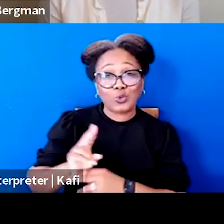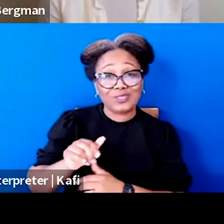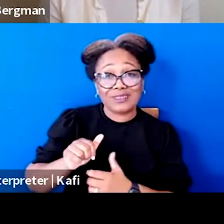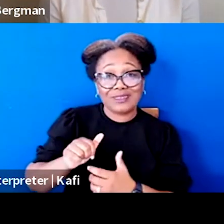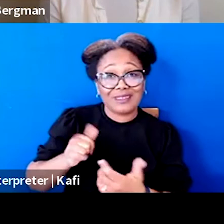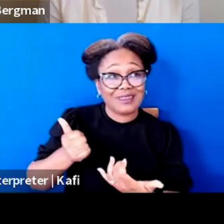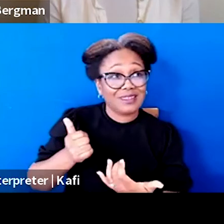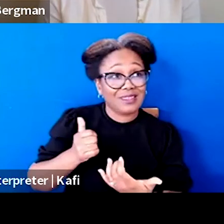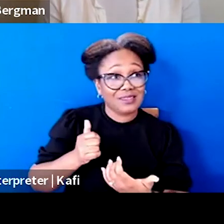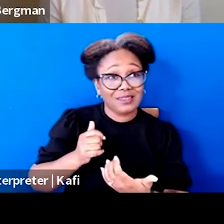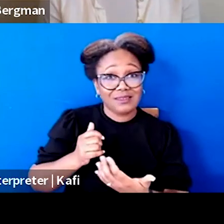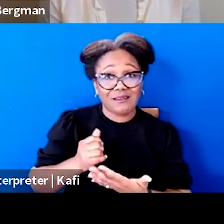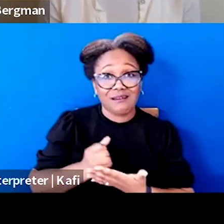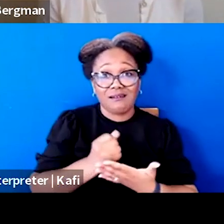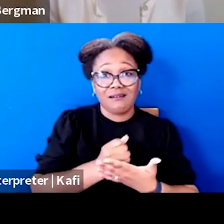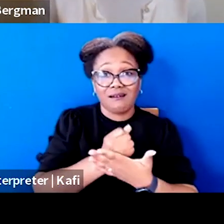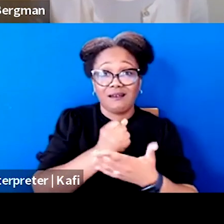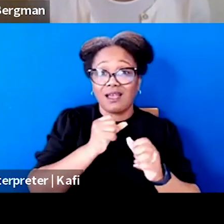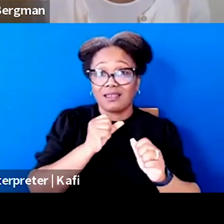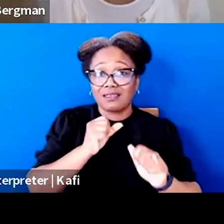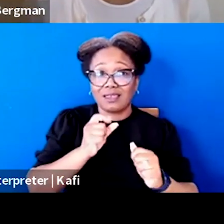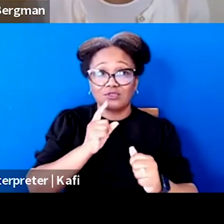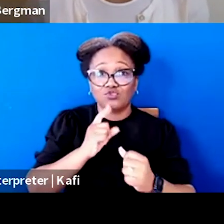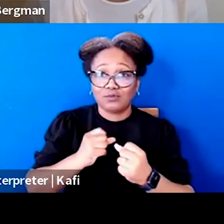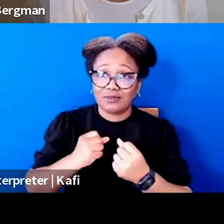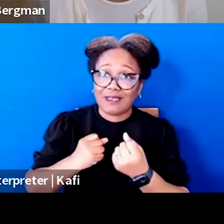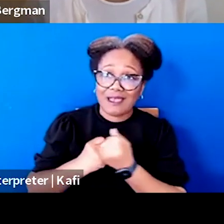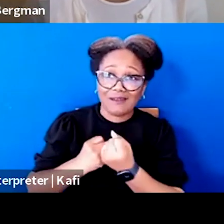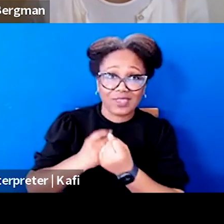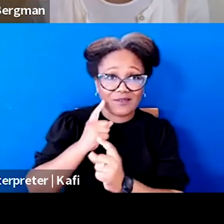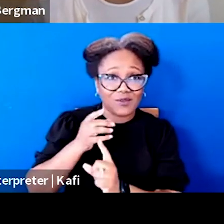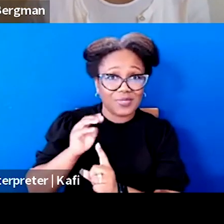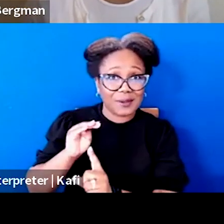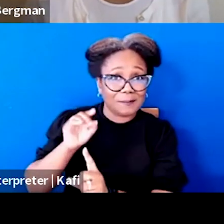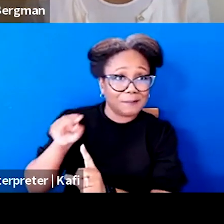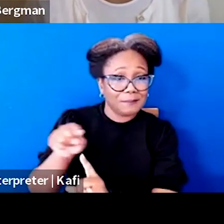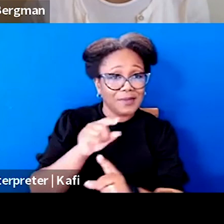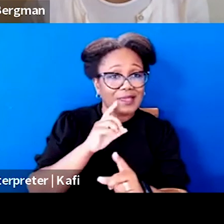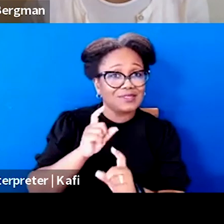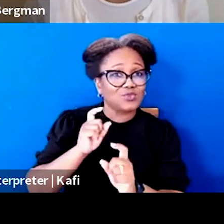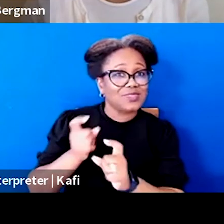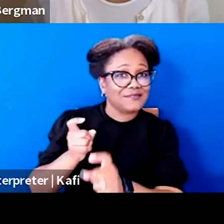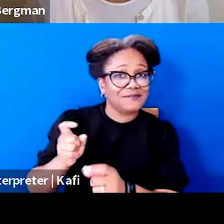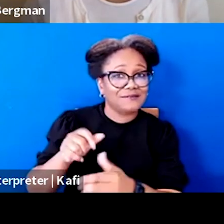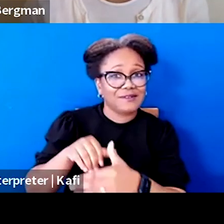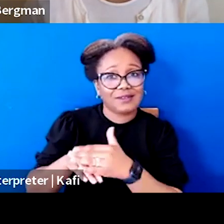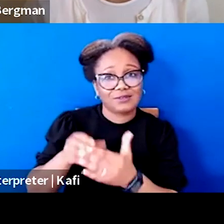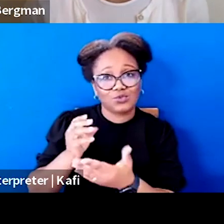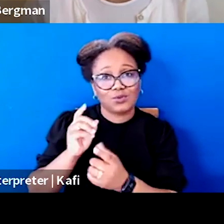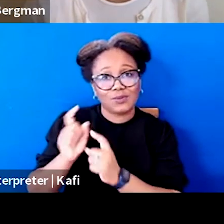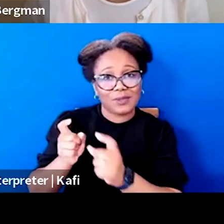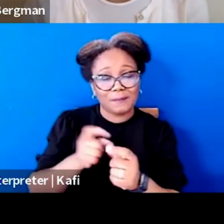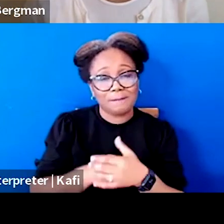like advocate for them and to get them access to material support, as well as like hoping and trying to like politicize